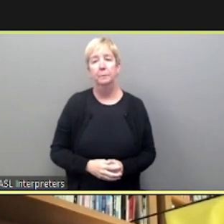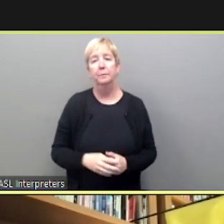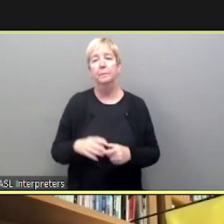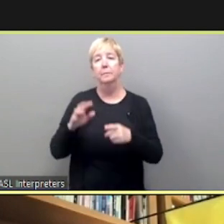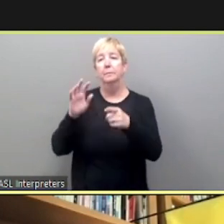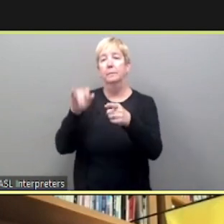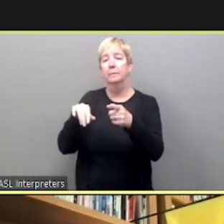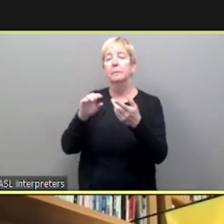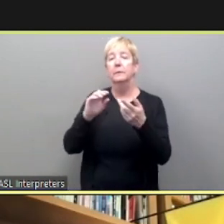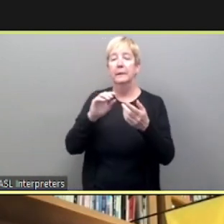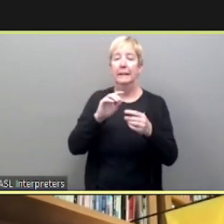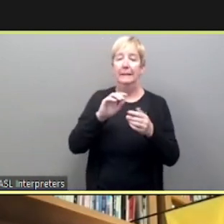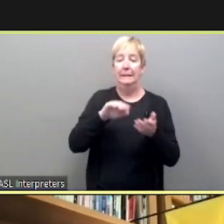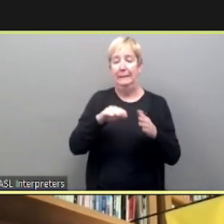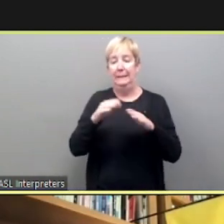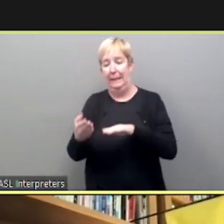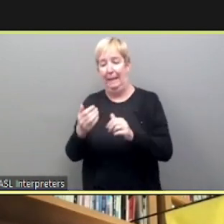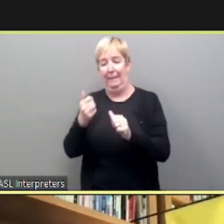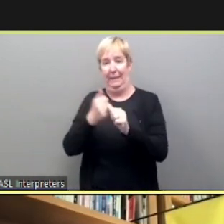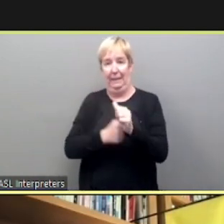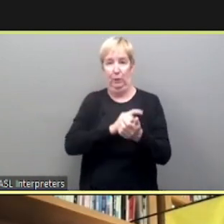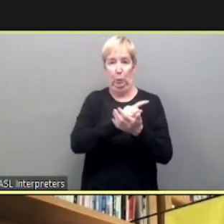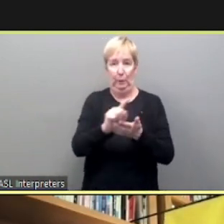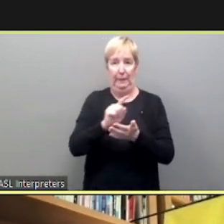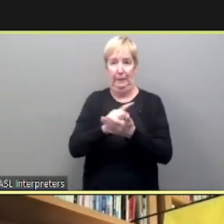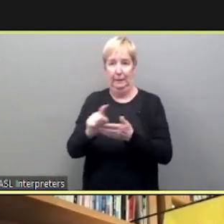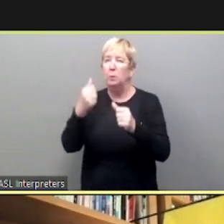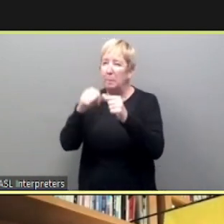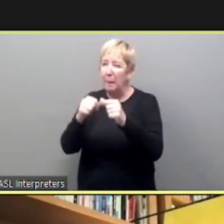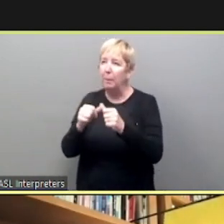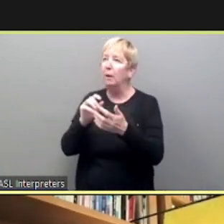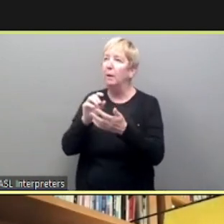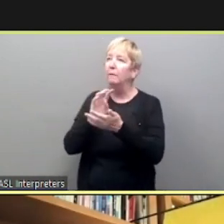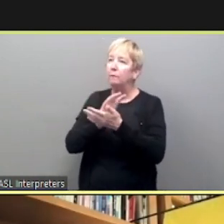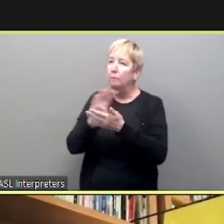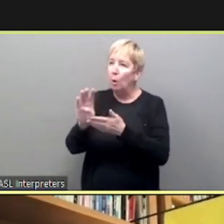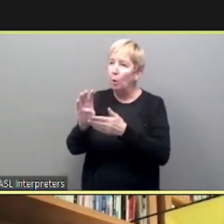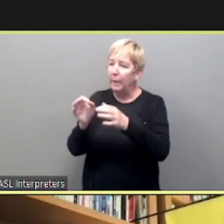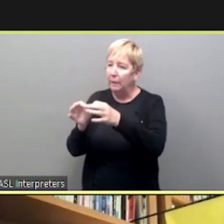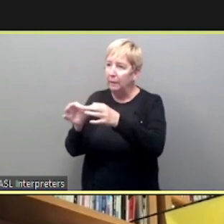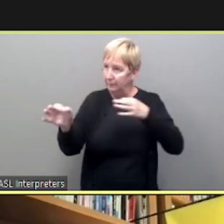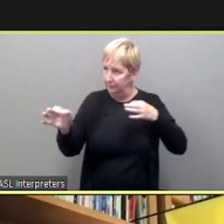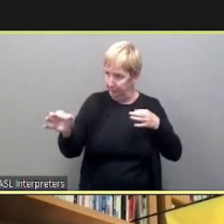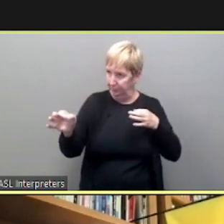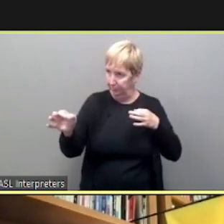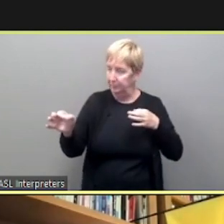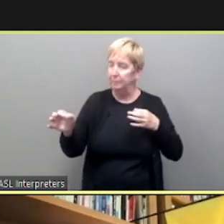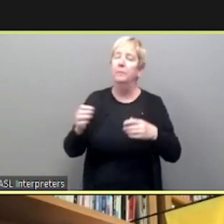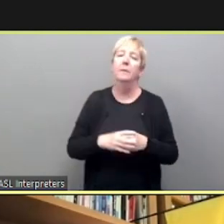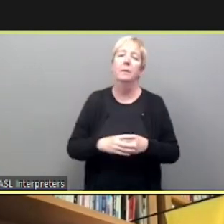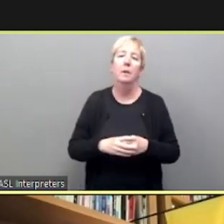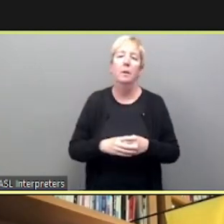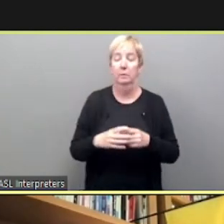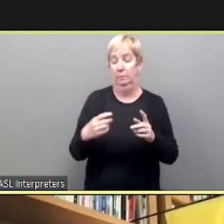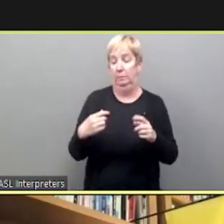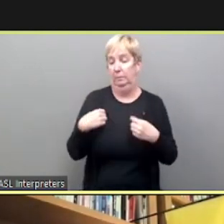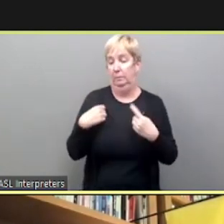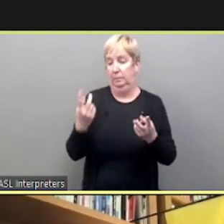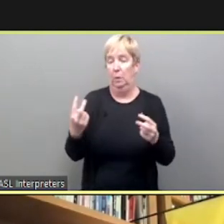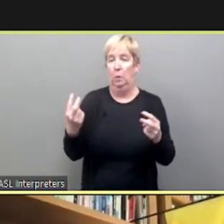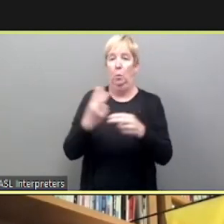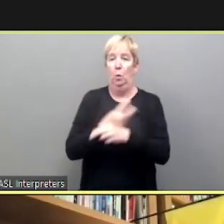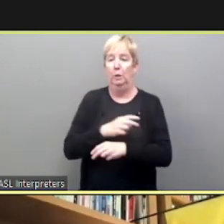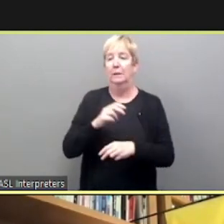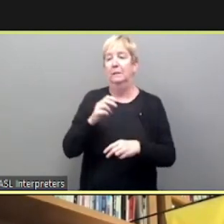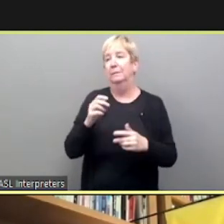deaths per week with that 4-week lag as we get new information in. So the highest so far is over 10 a